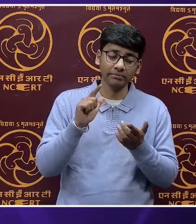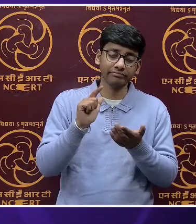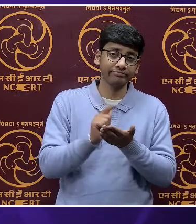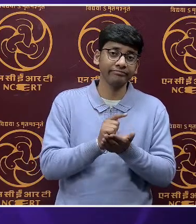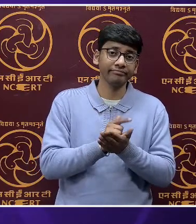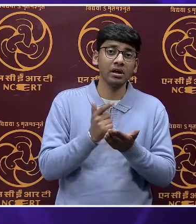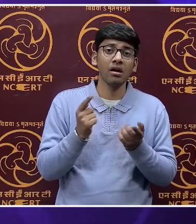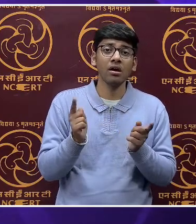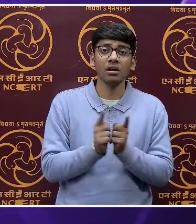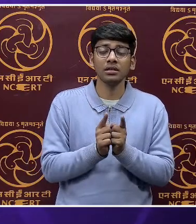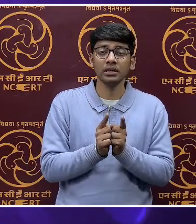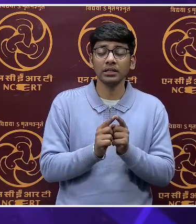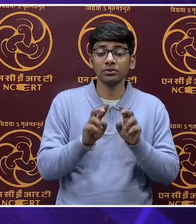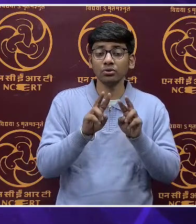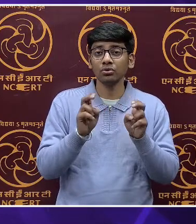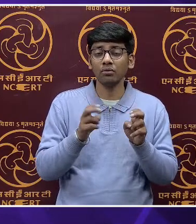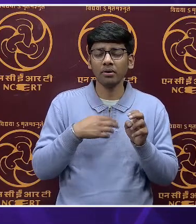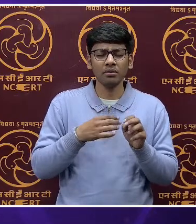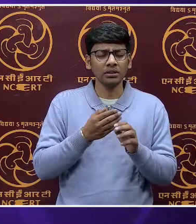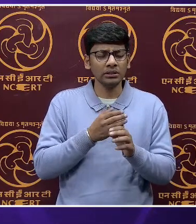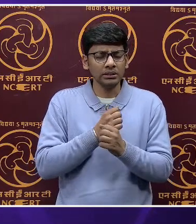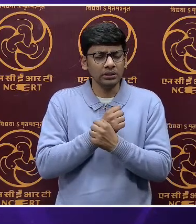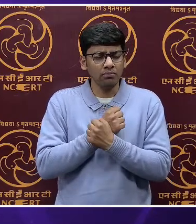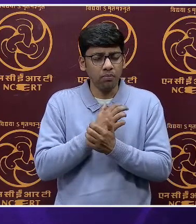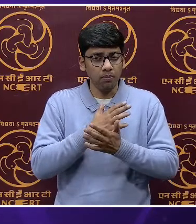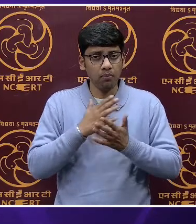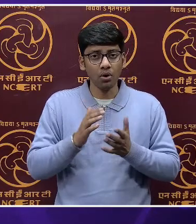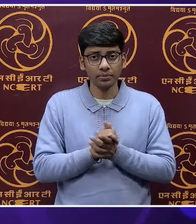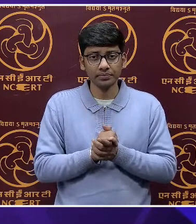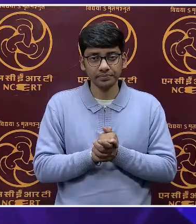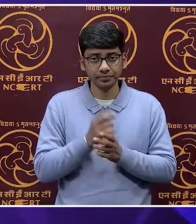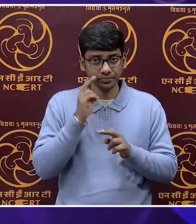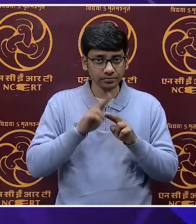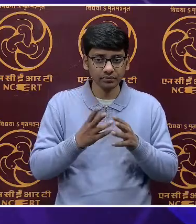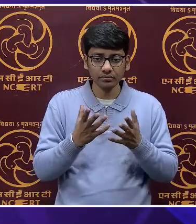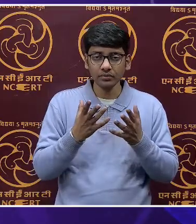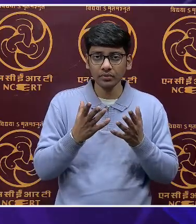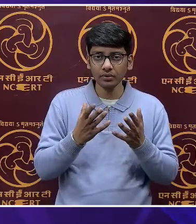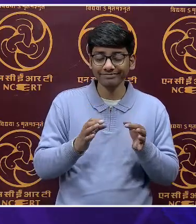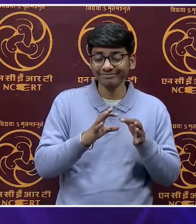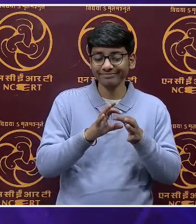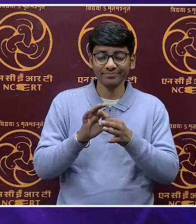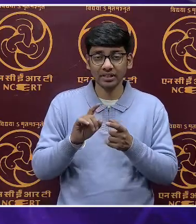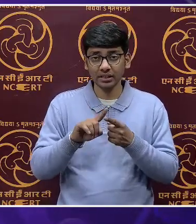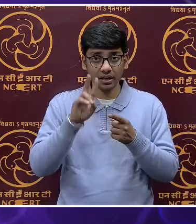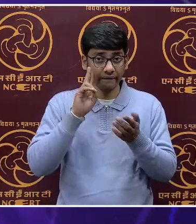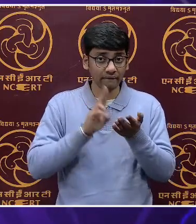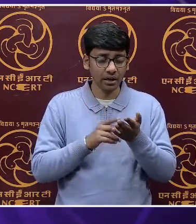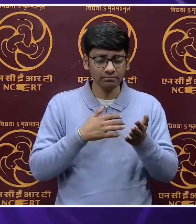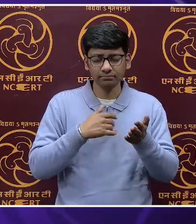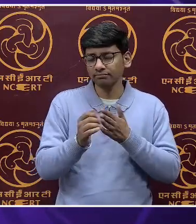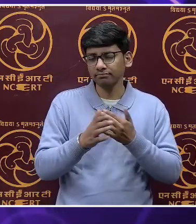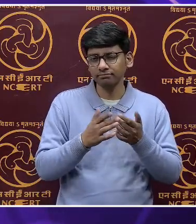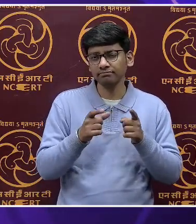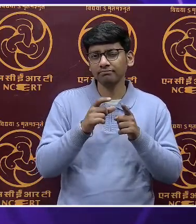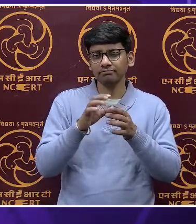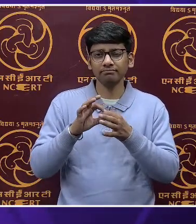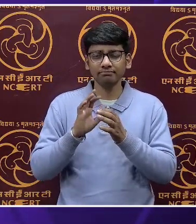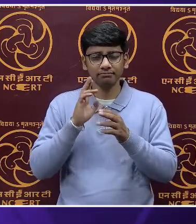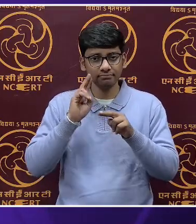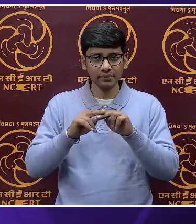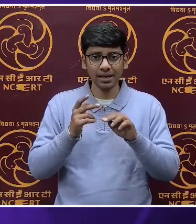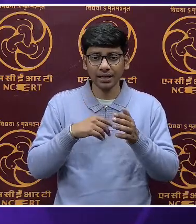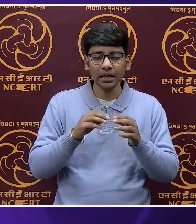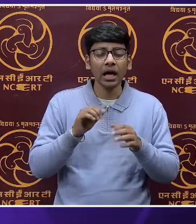one topic very close to my heart. And you can also let us know if you also relate to Evelyn Glennie in some way or the other. You have,